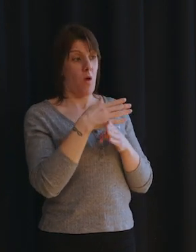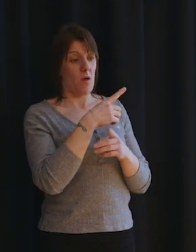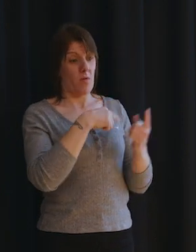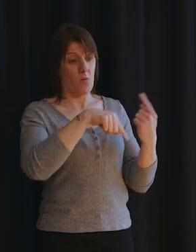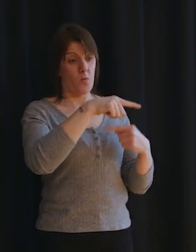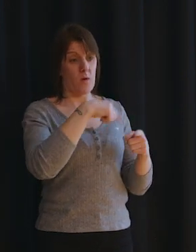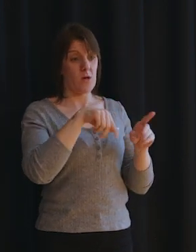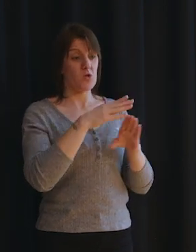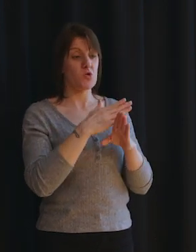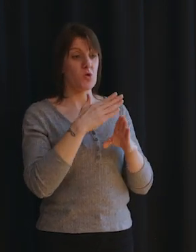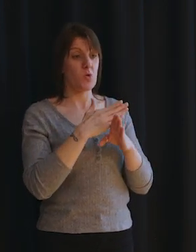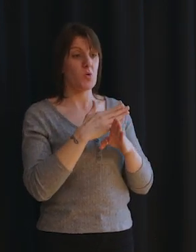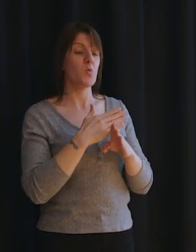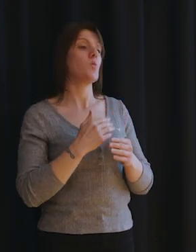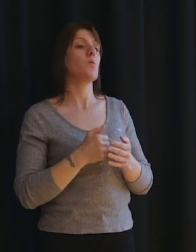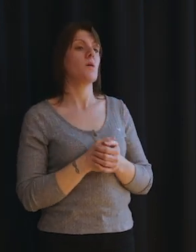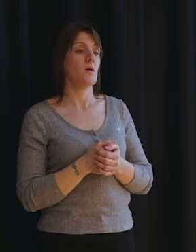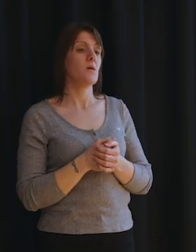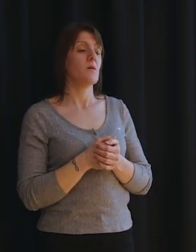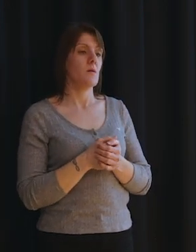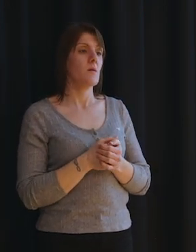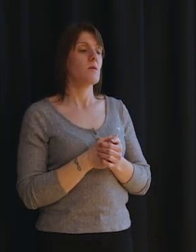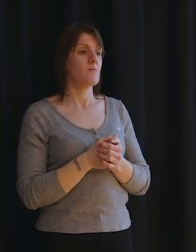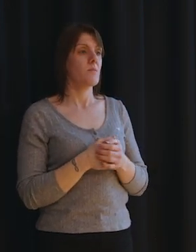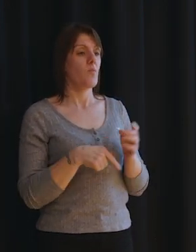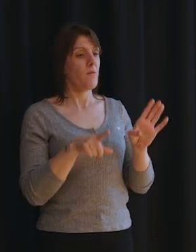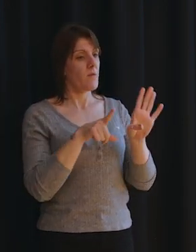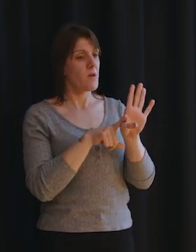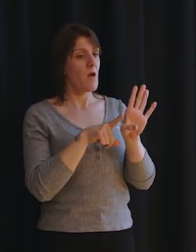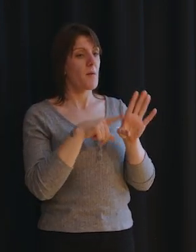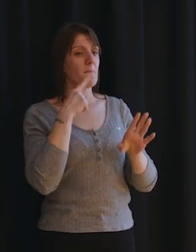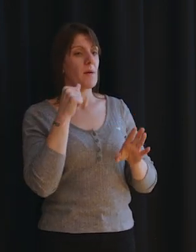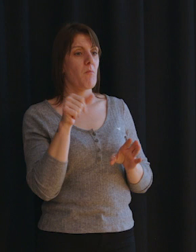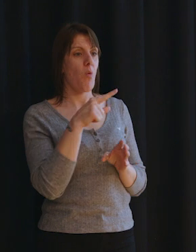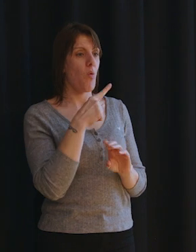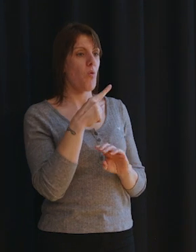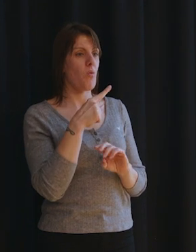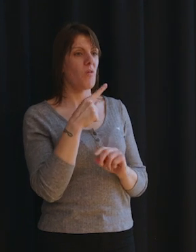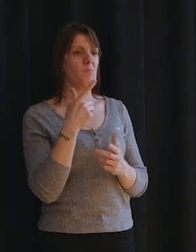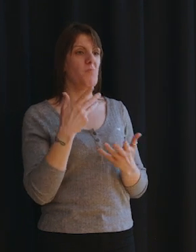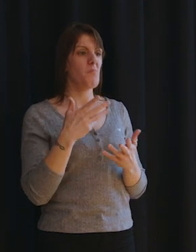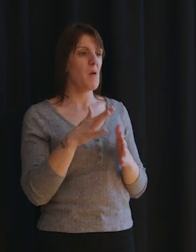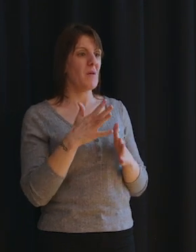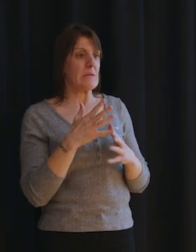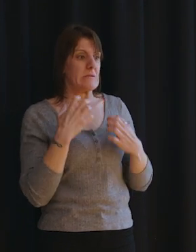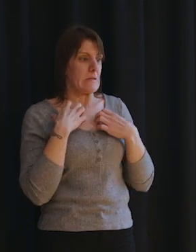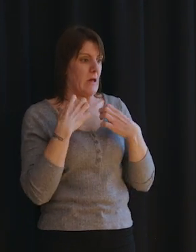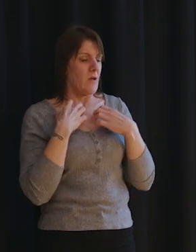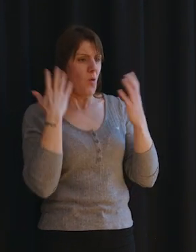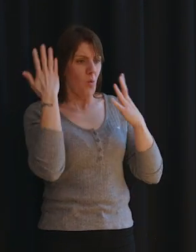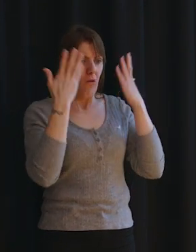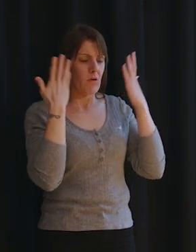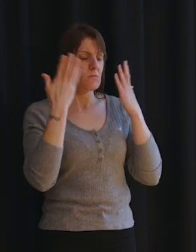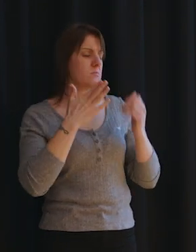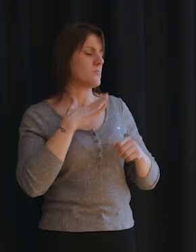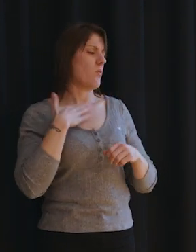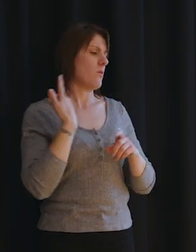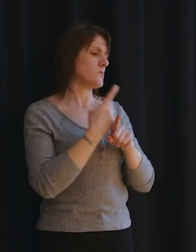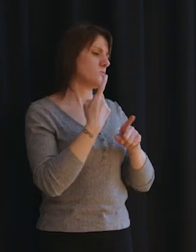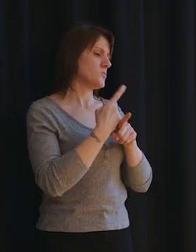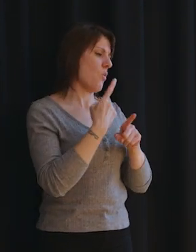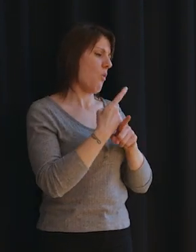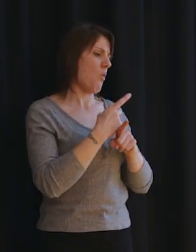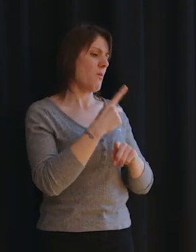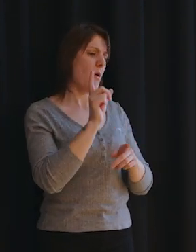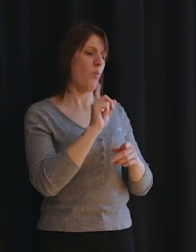with our Affected Others work, you know, young people are worried or scared to come forward, not want to talk about what's going on at home because of the shame